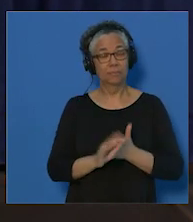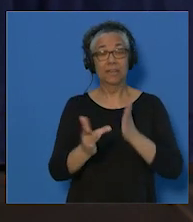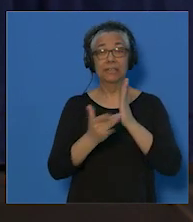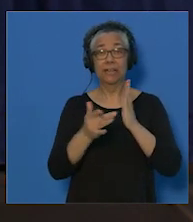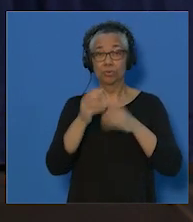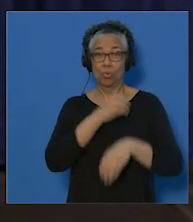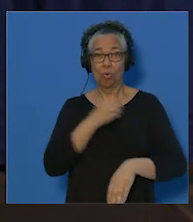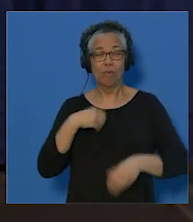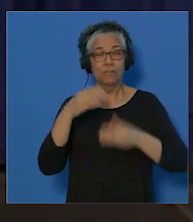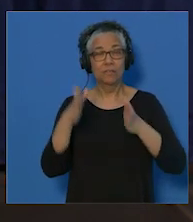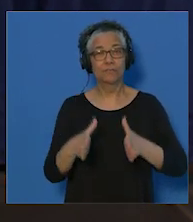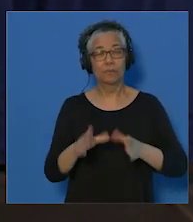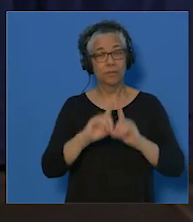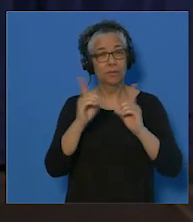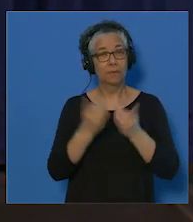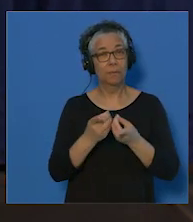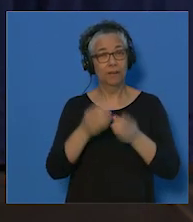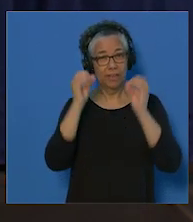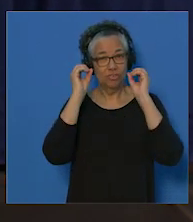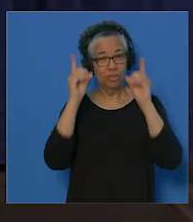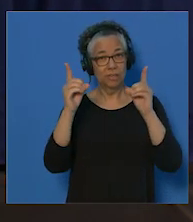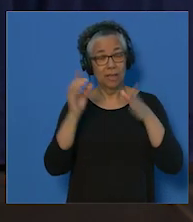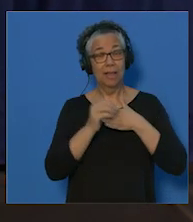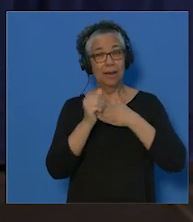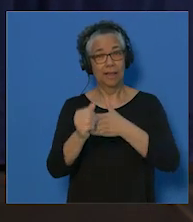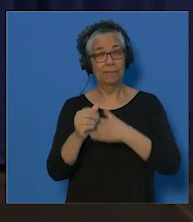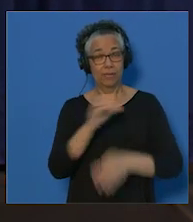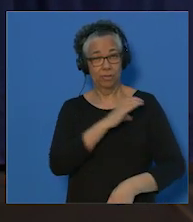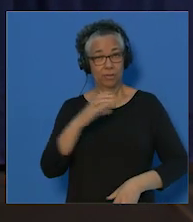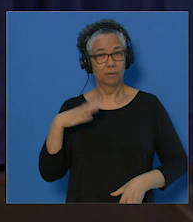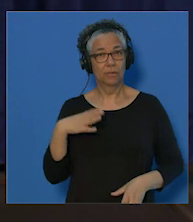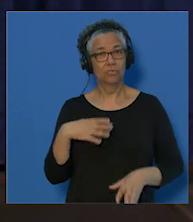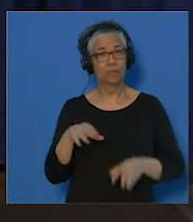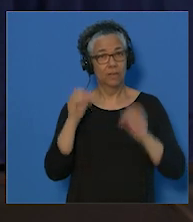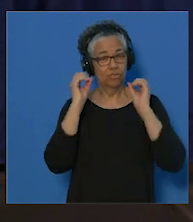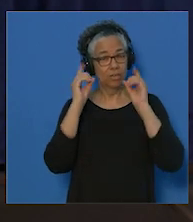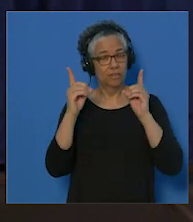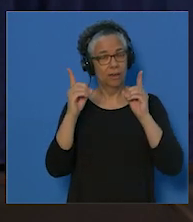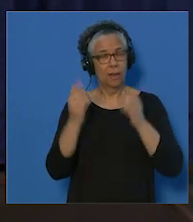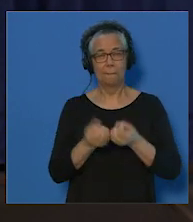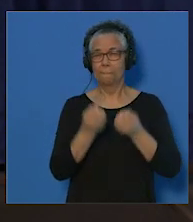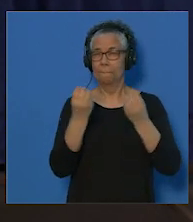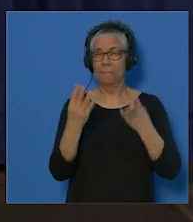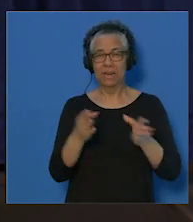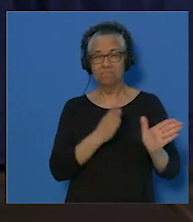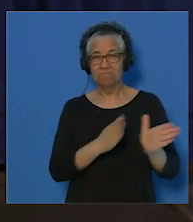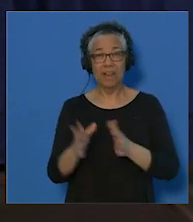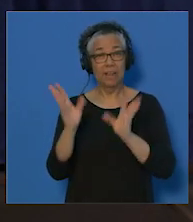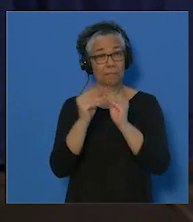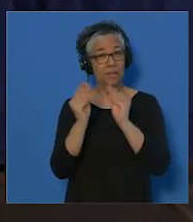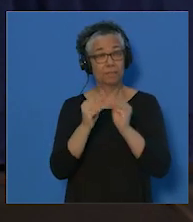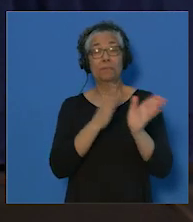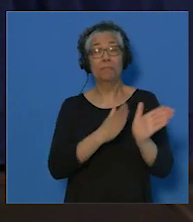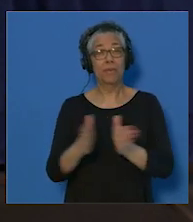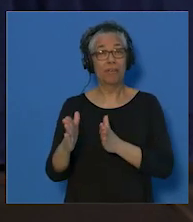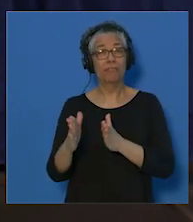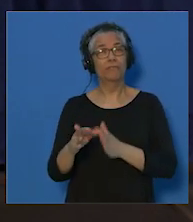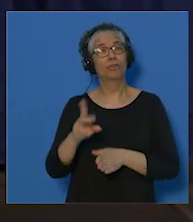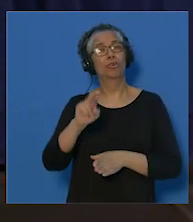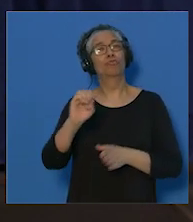Education, led by the Commissioner of Education, have had several planning meetings preparing for the reopening of school